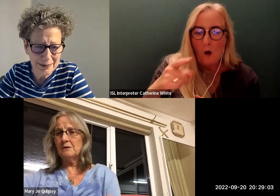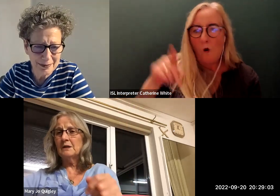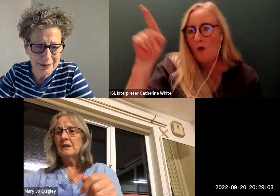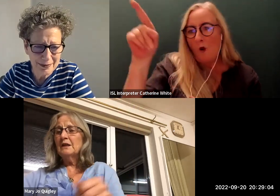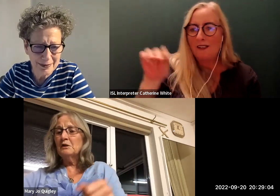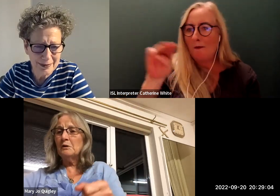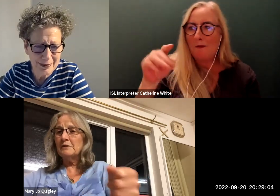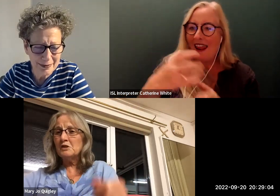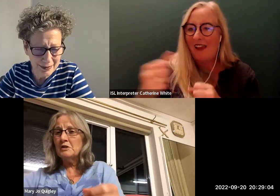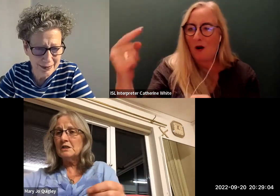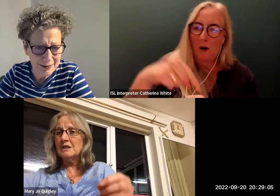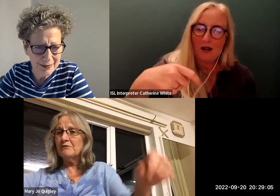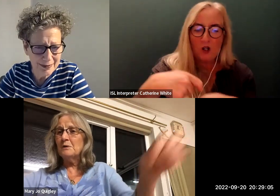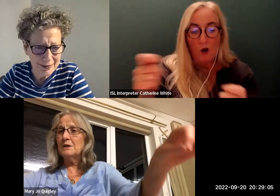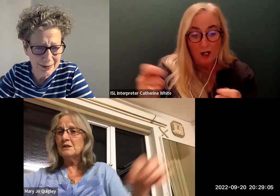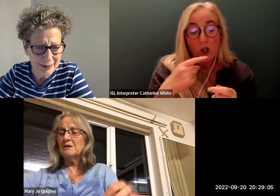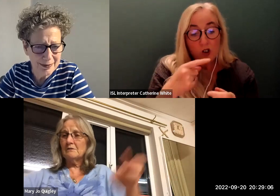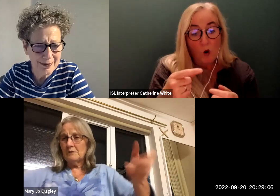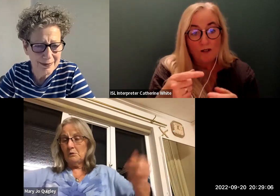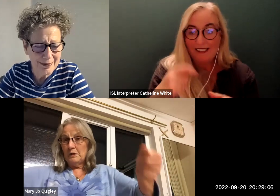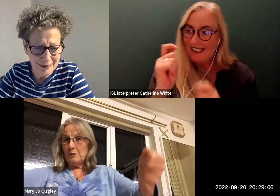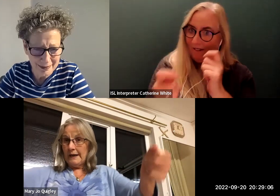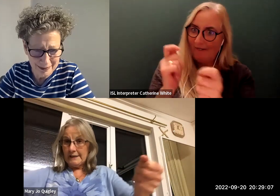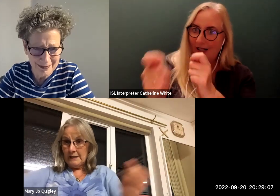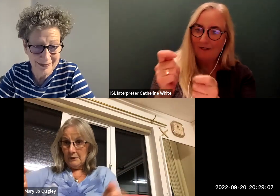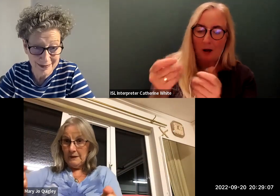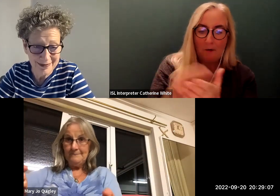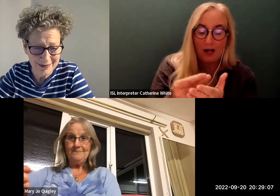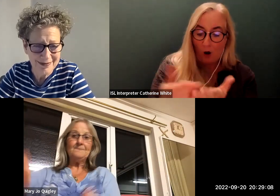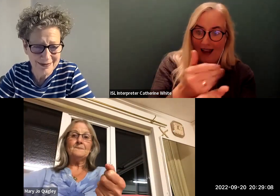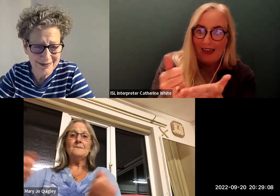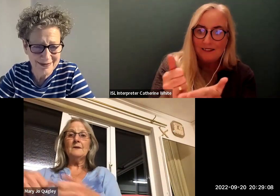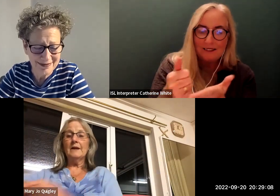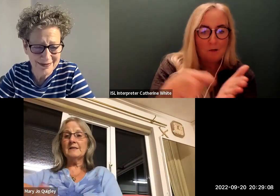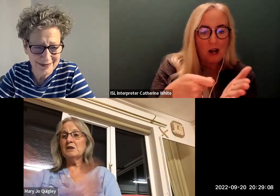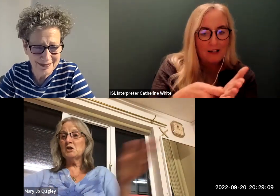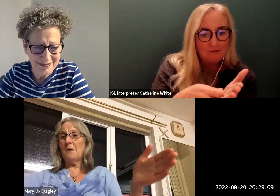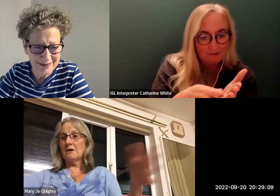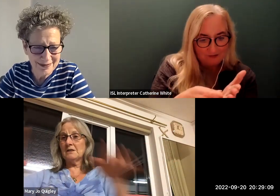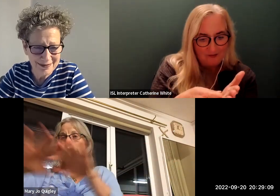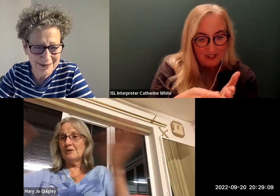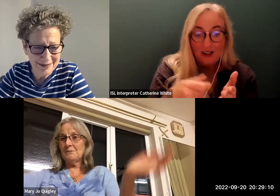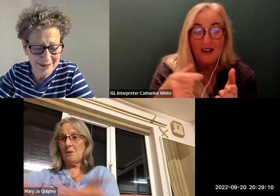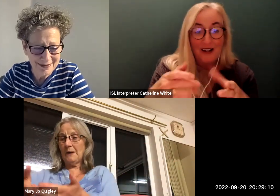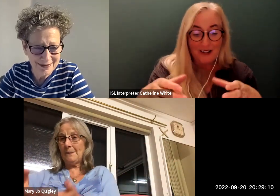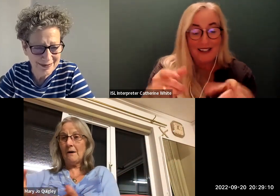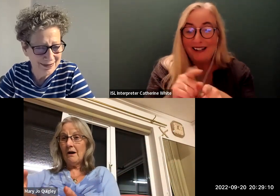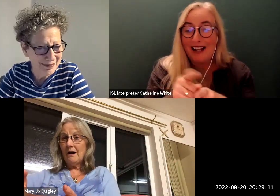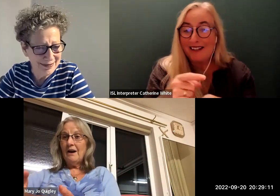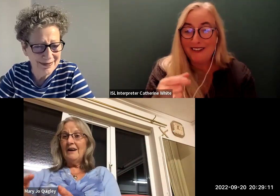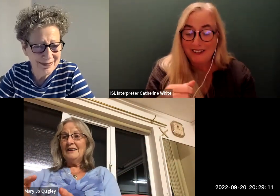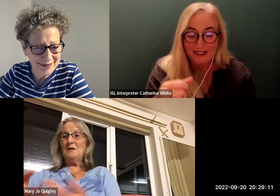downtown, you know, in the street to give money to the, you know, when you were collecting money. and in shoe boxes covered in brown